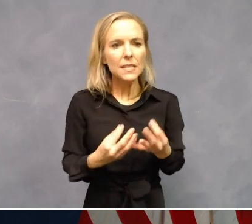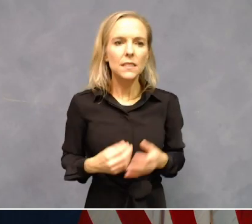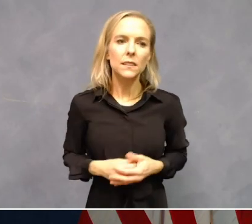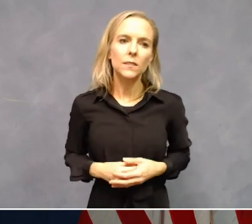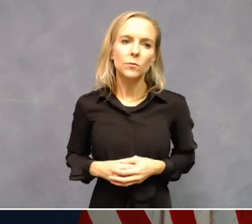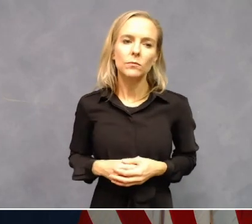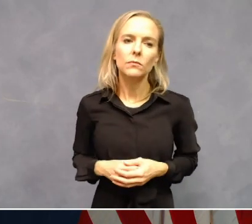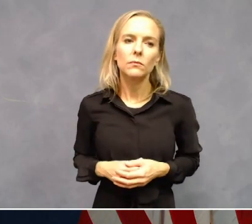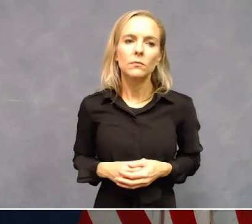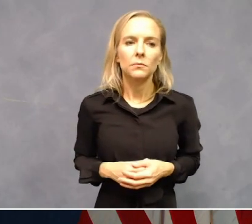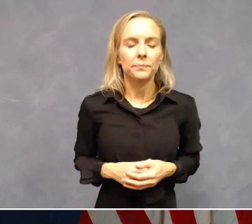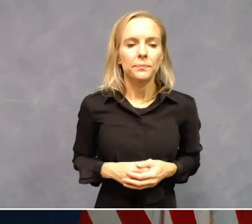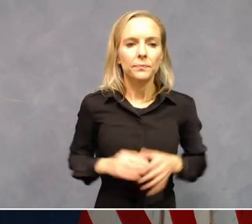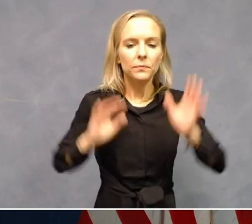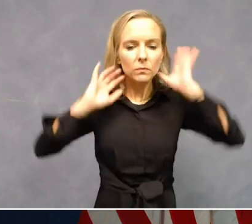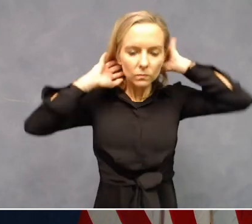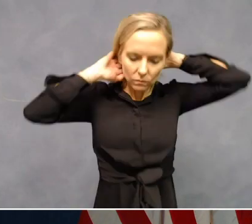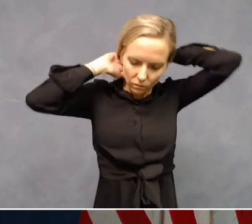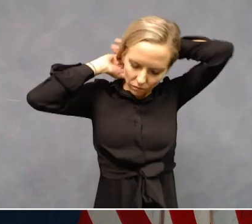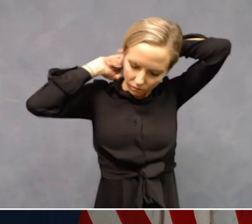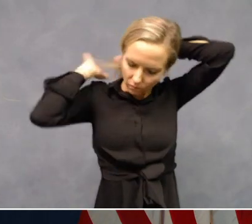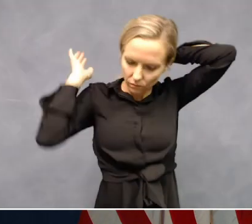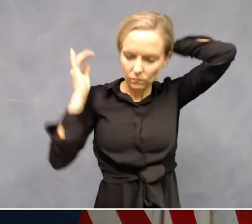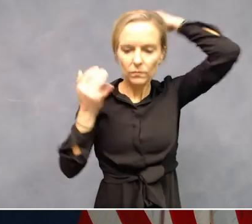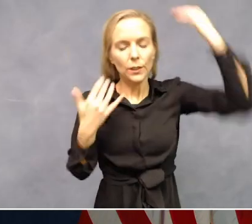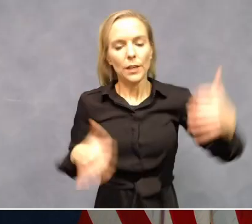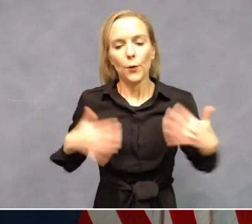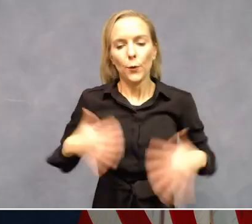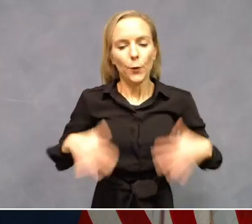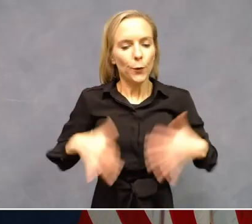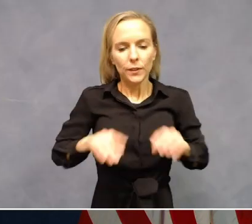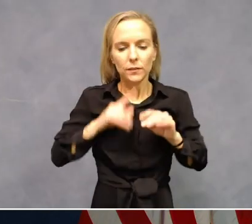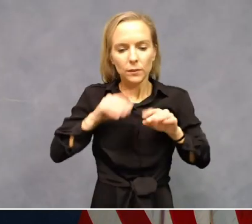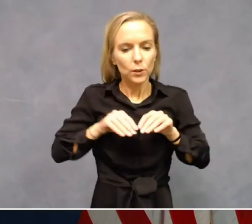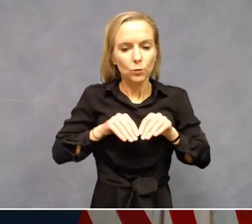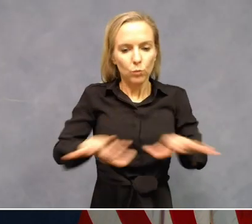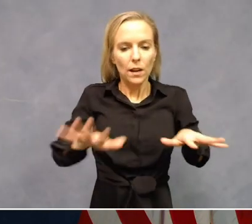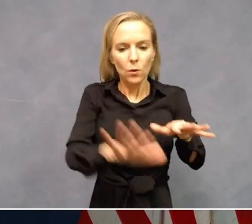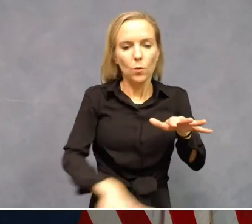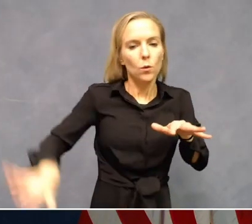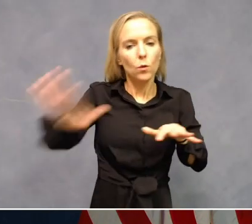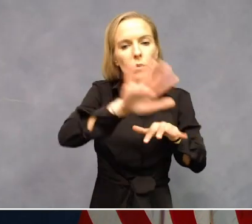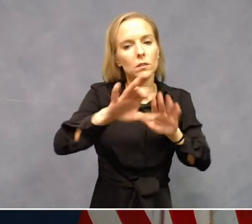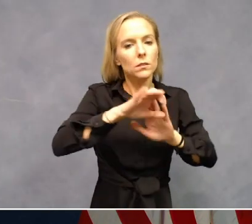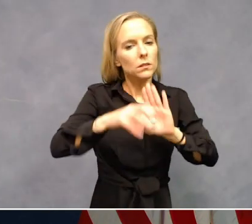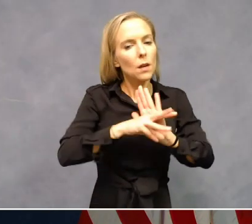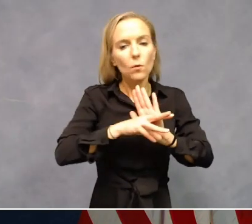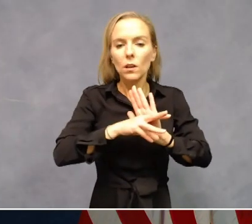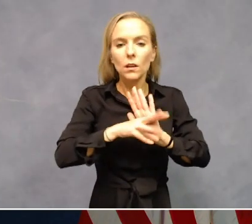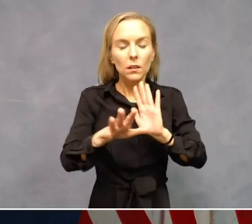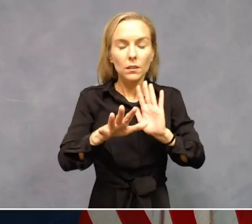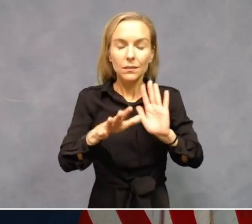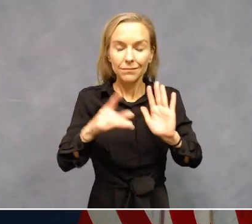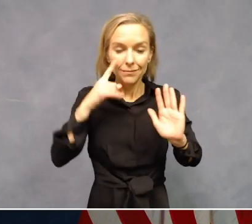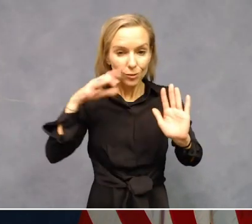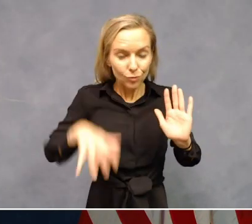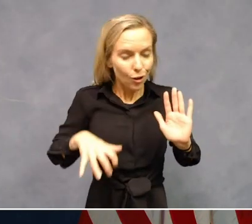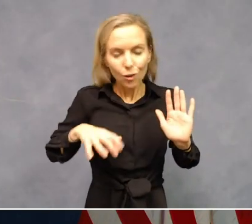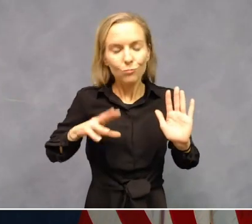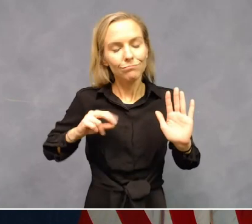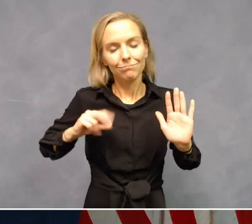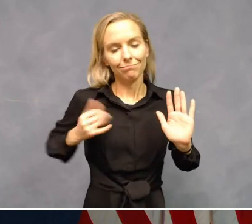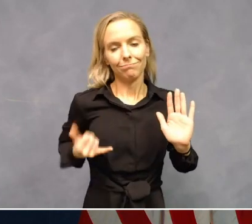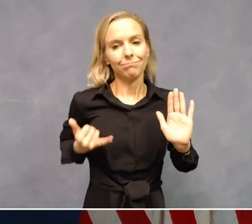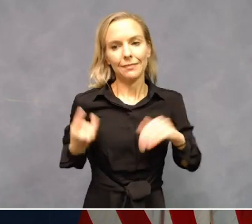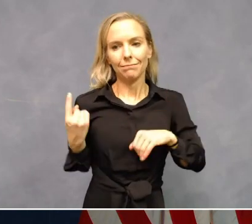All right, with this amount of spread across the Commonwealth, it's not going to be a surprise that today's